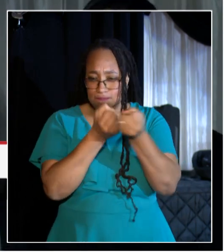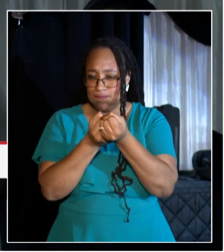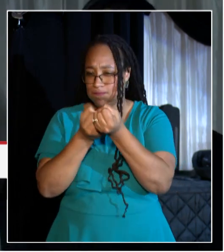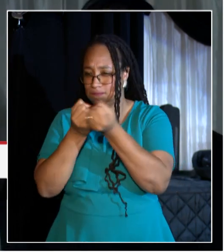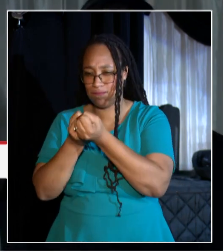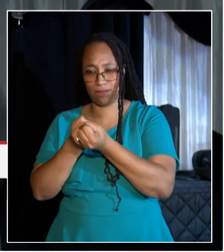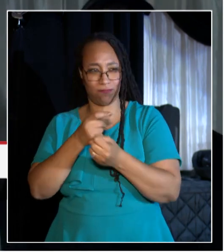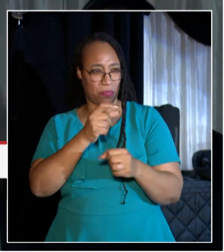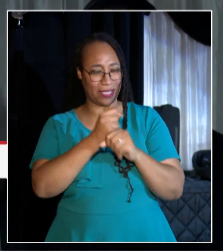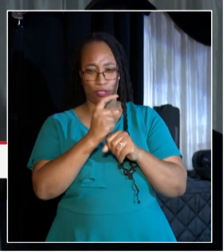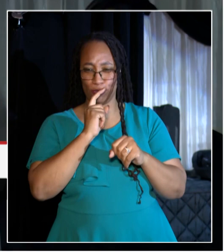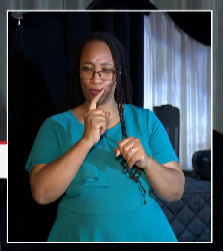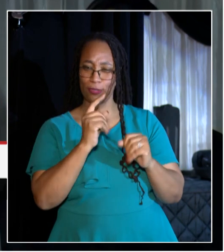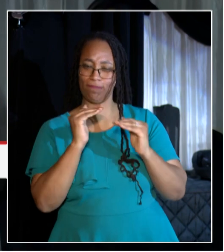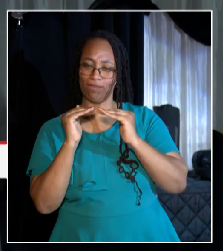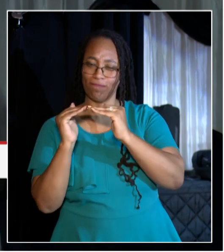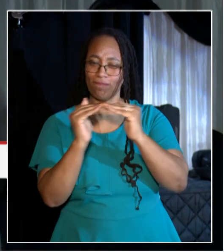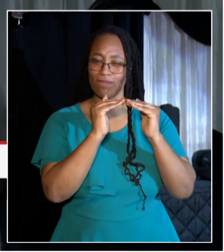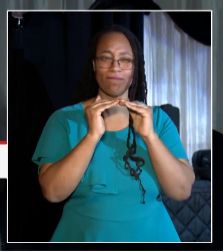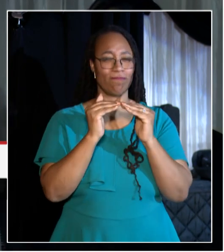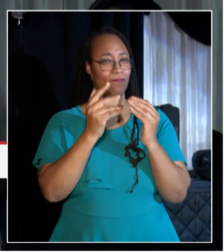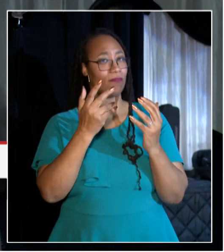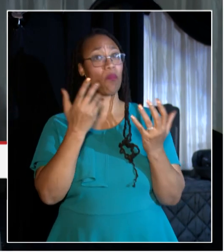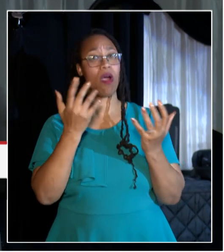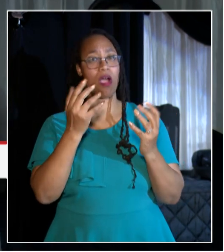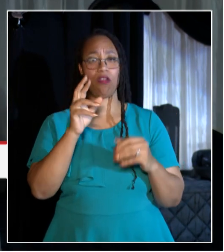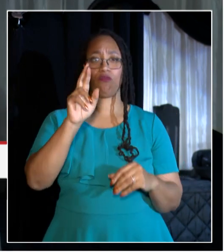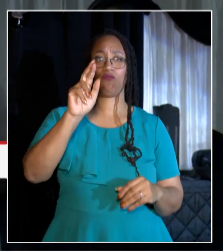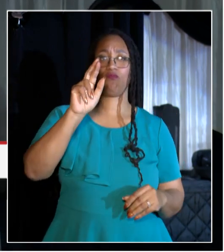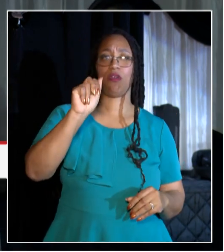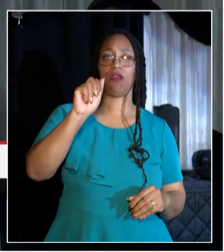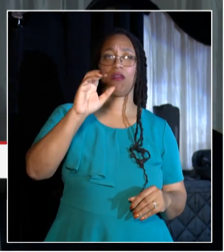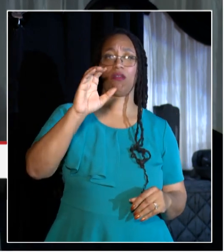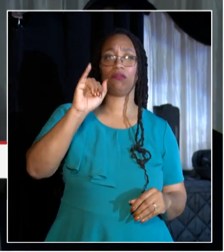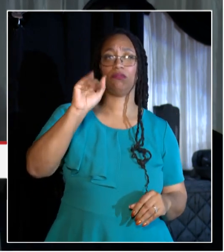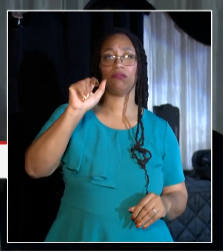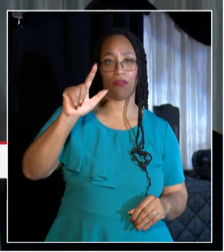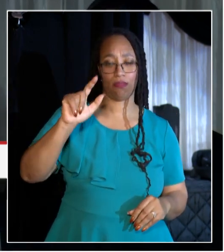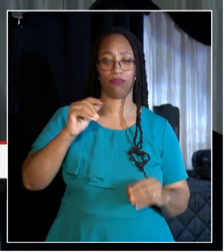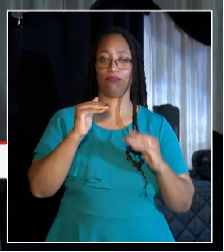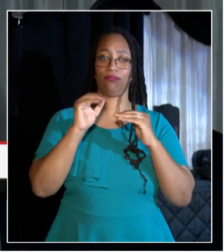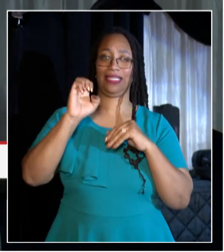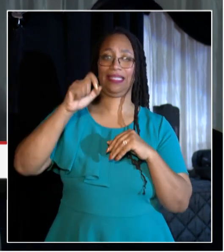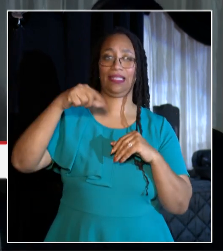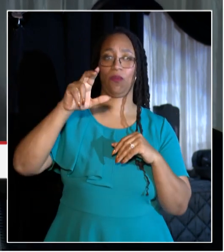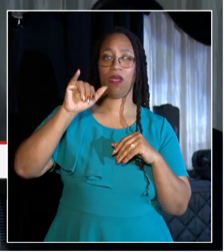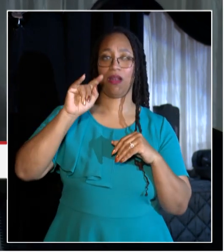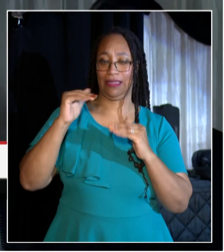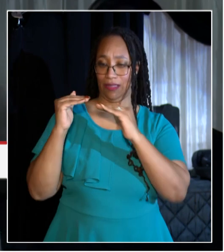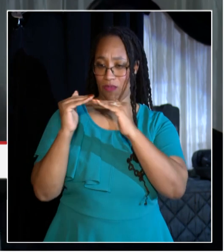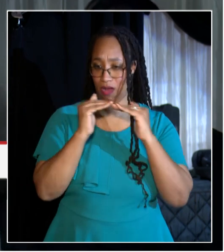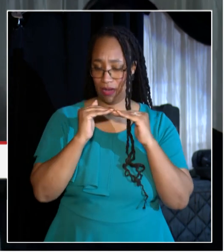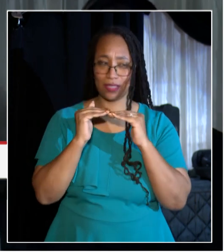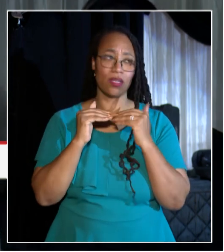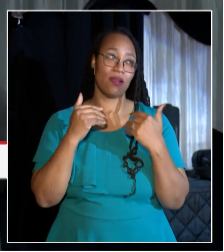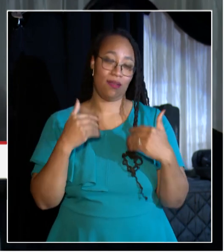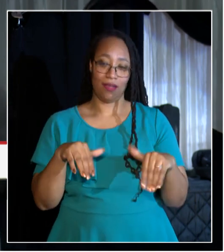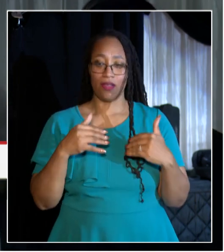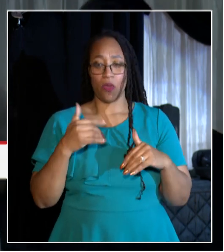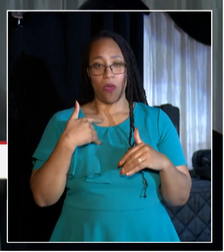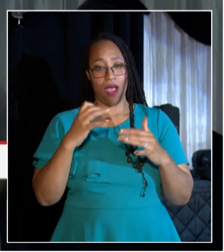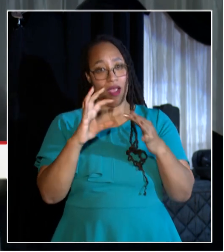times that we are a prosperous city, and everything that we do should make a fair shot for